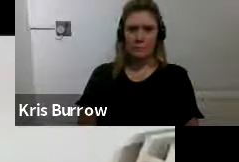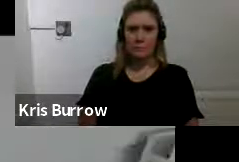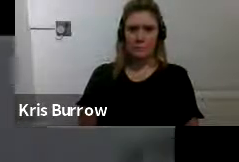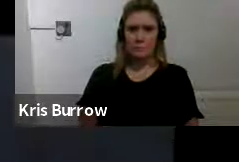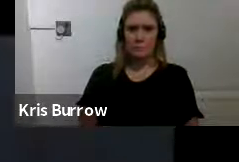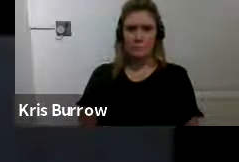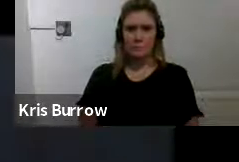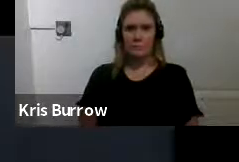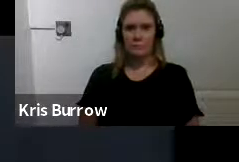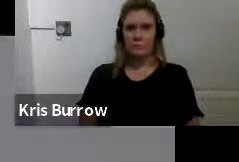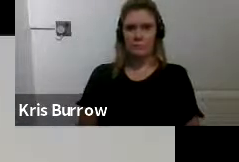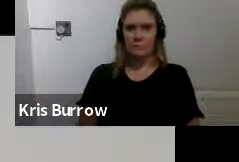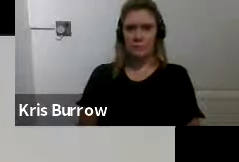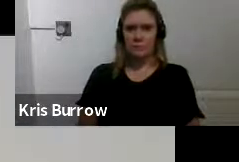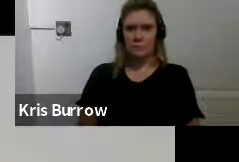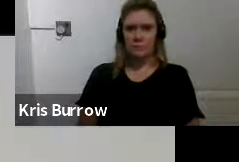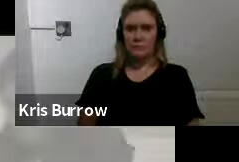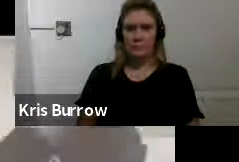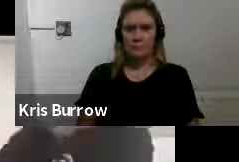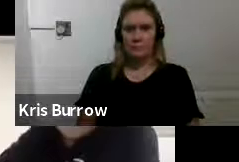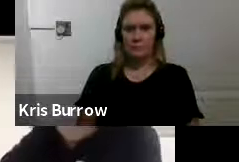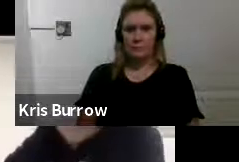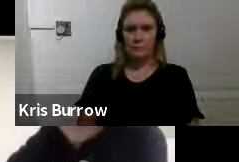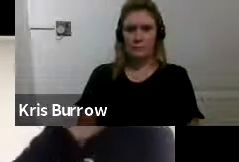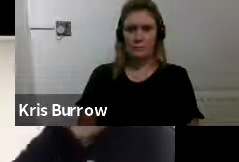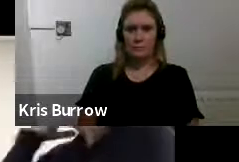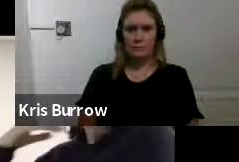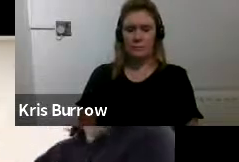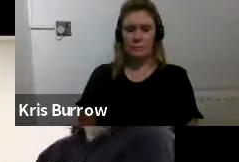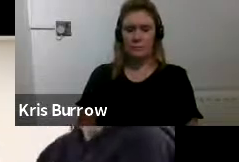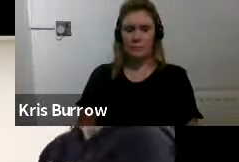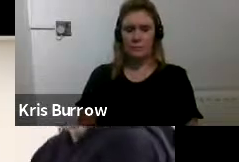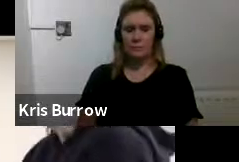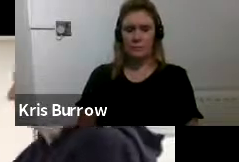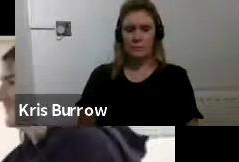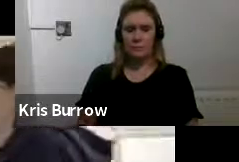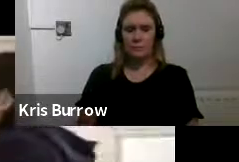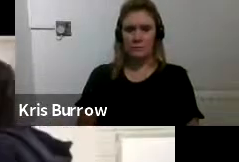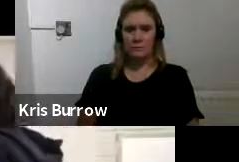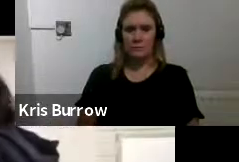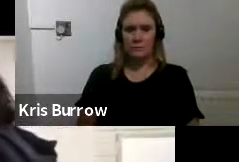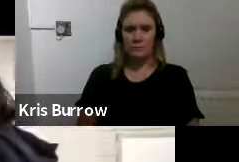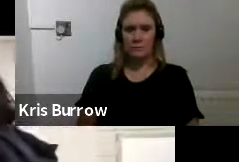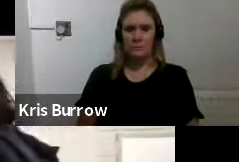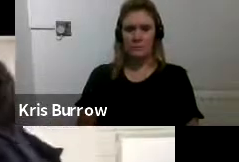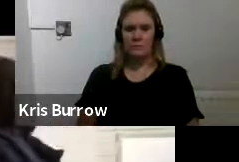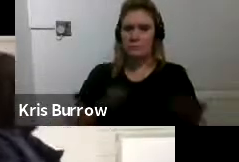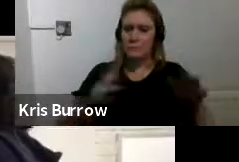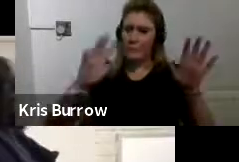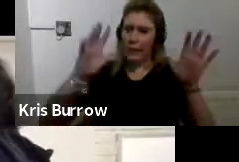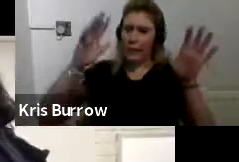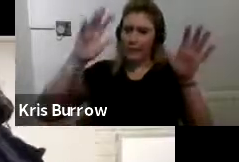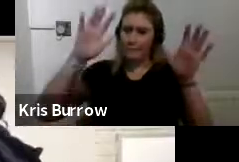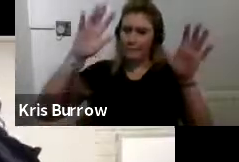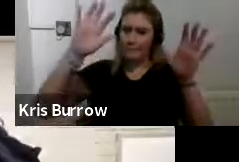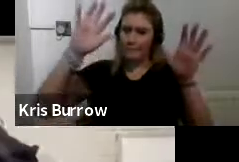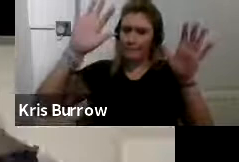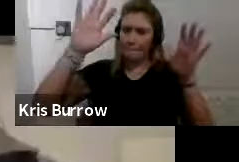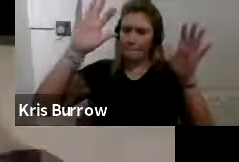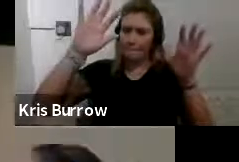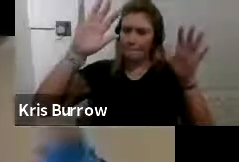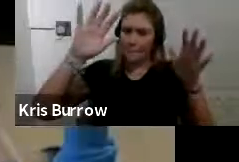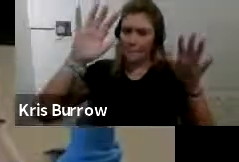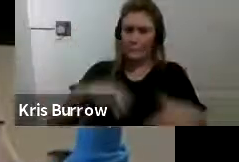testigo, mi vida un jazmín, un pensamiento, mi